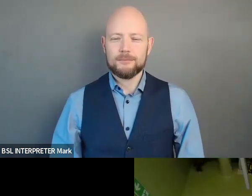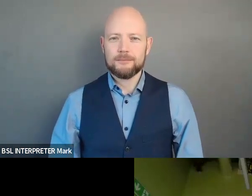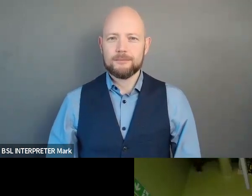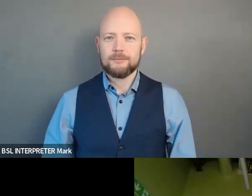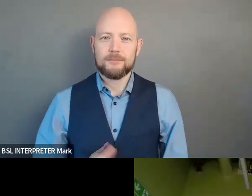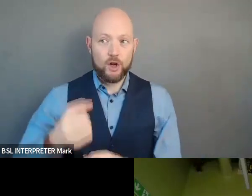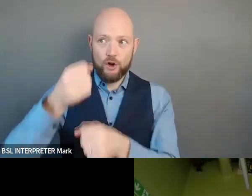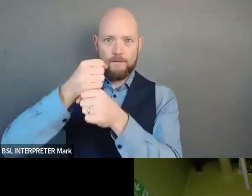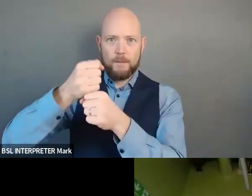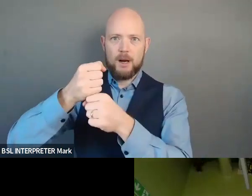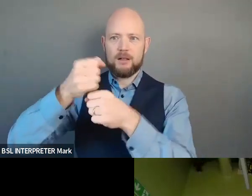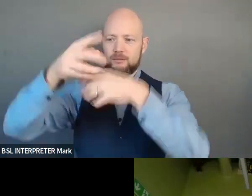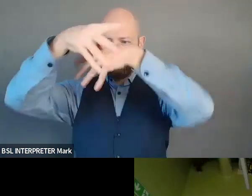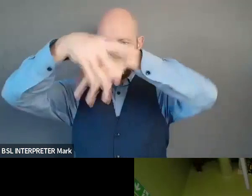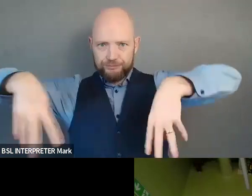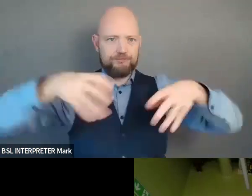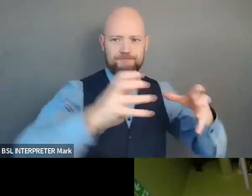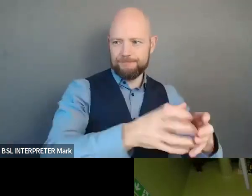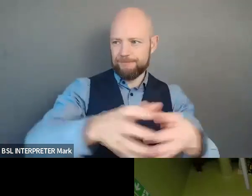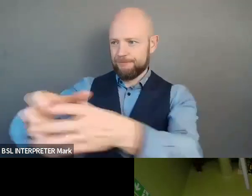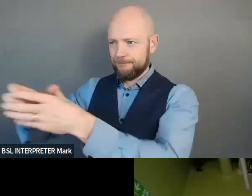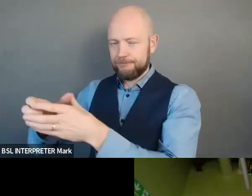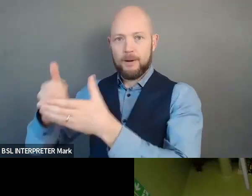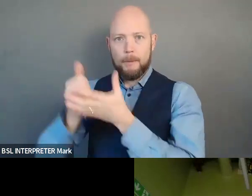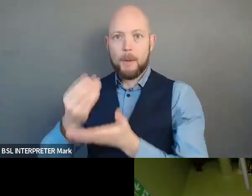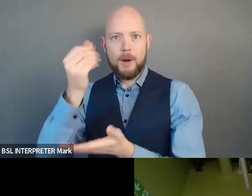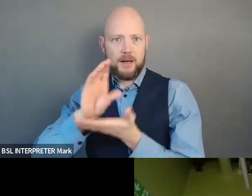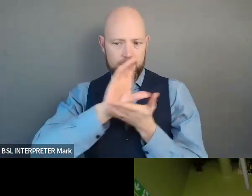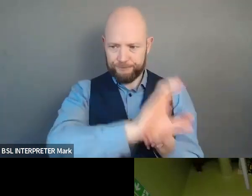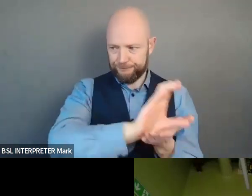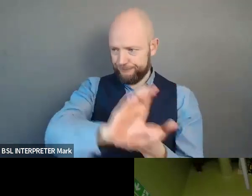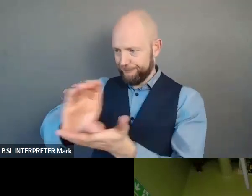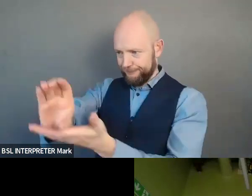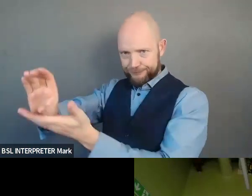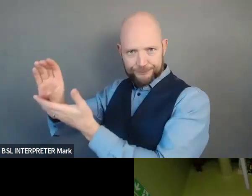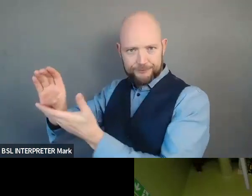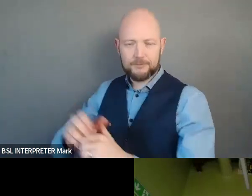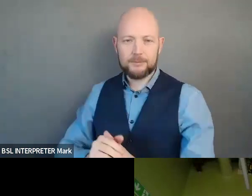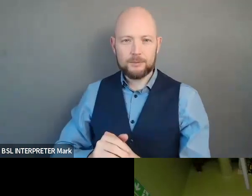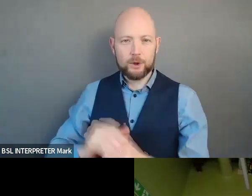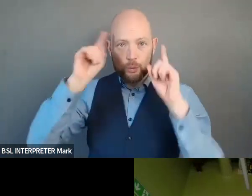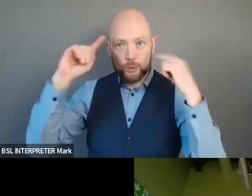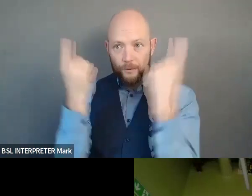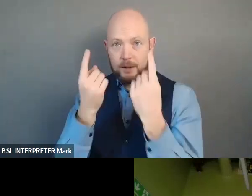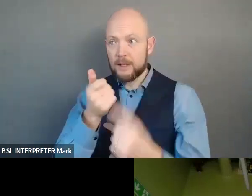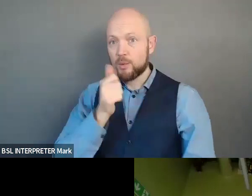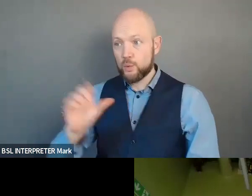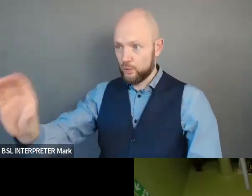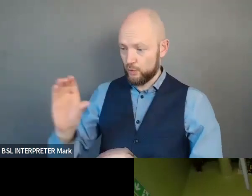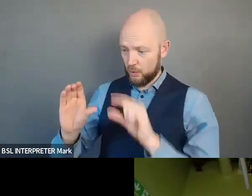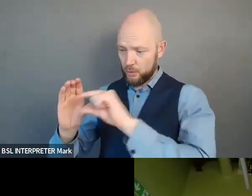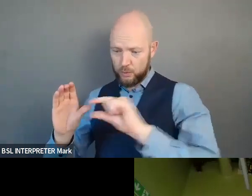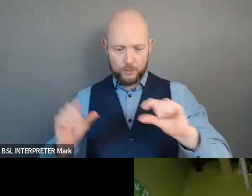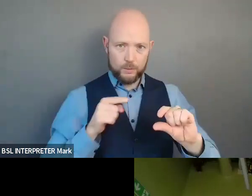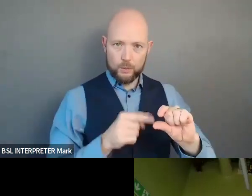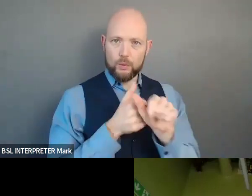administrations, which is money which responsible universities do use to support EDI in their own environments and their own